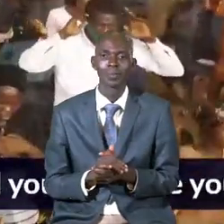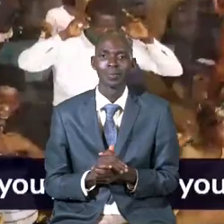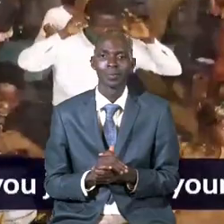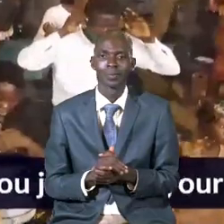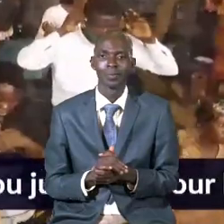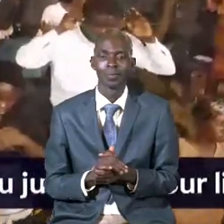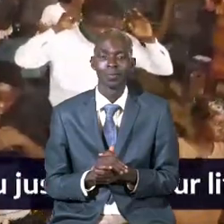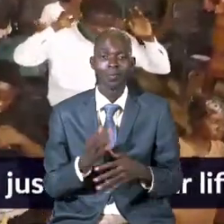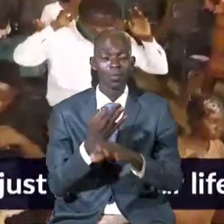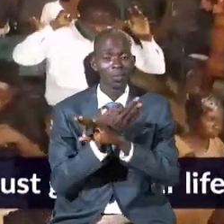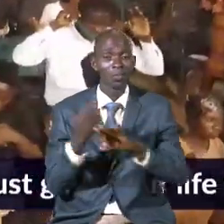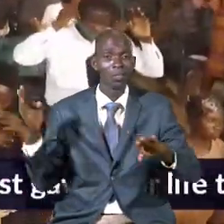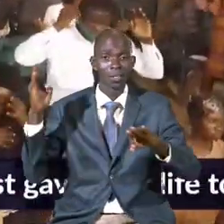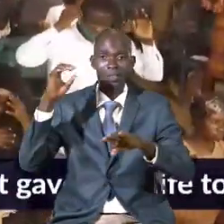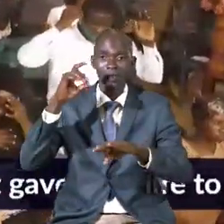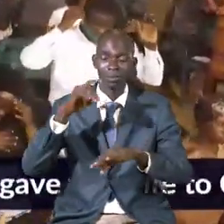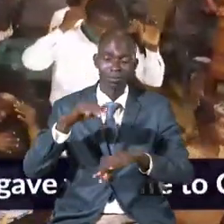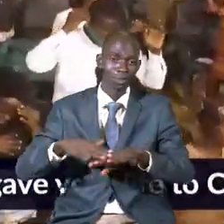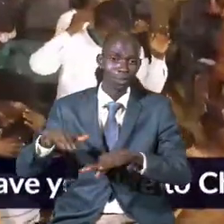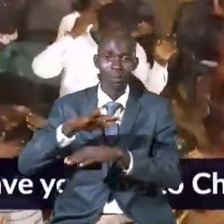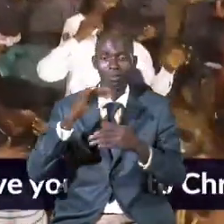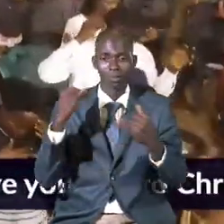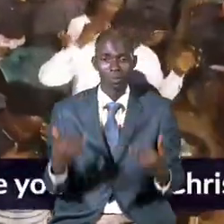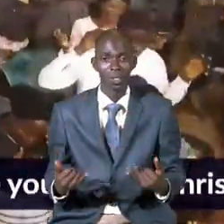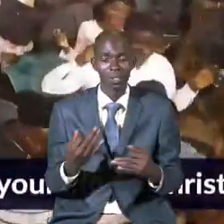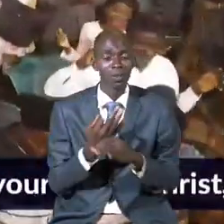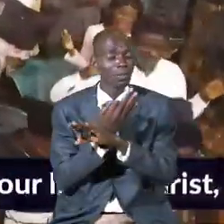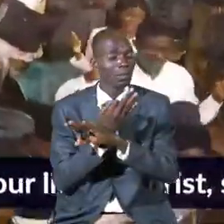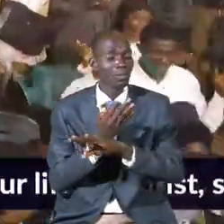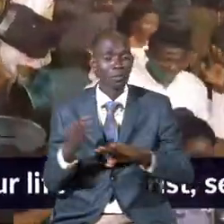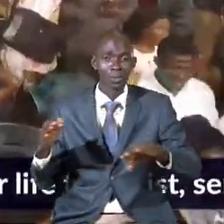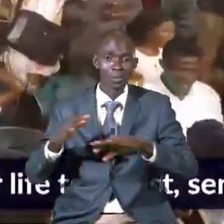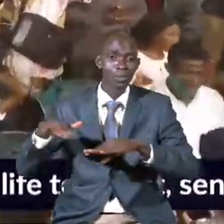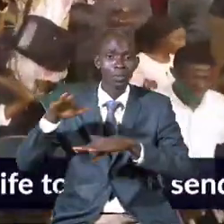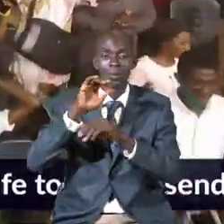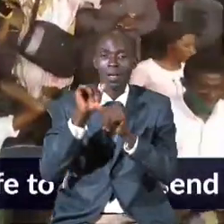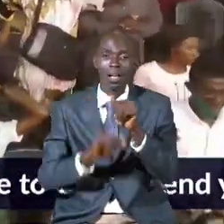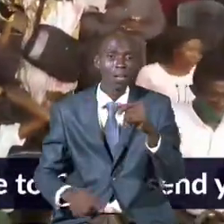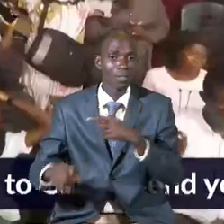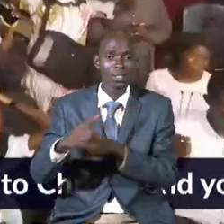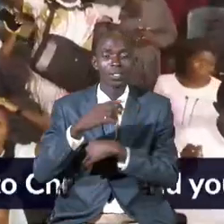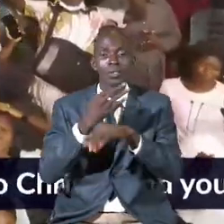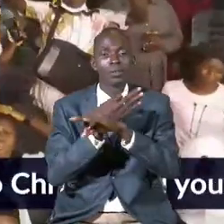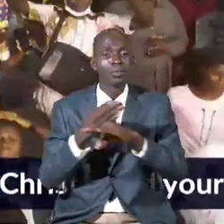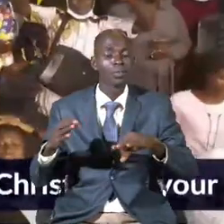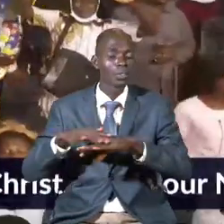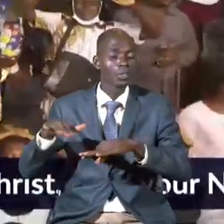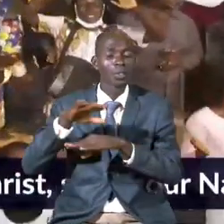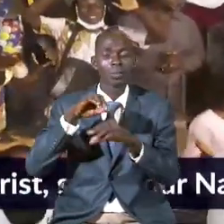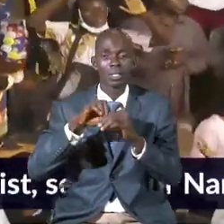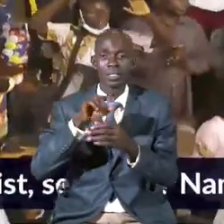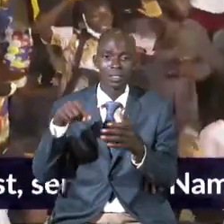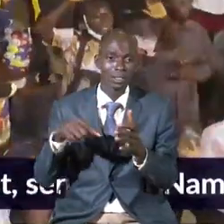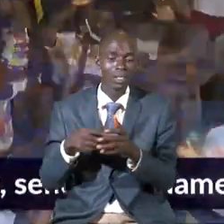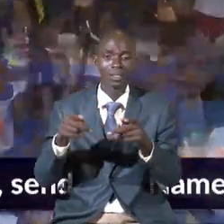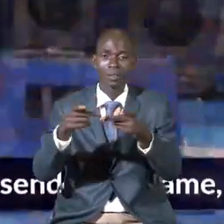freedom today freedom every day freedom in this place